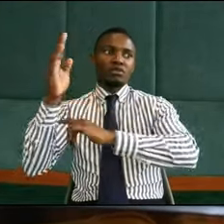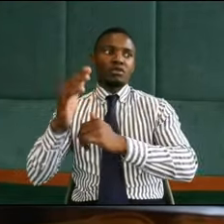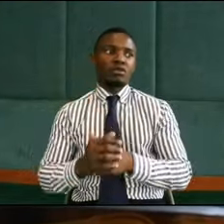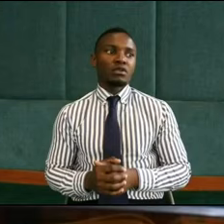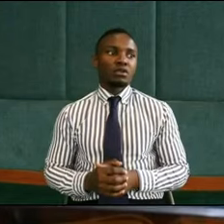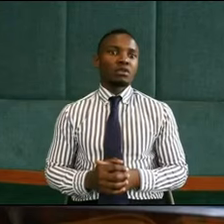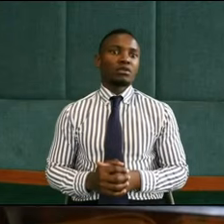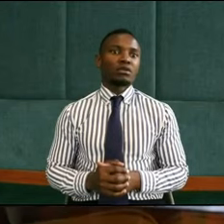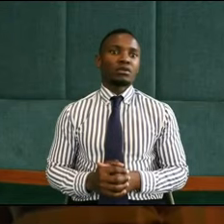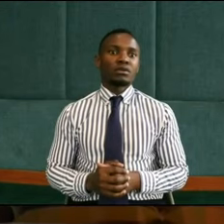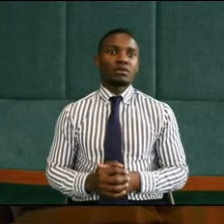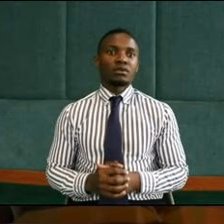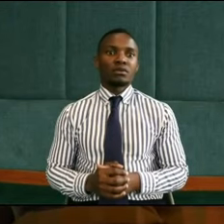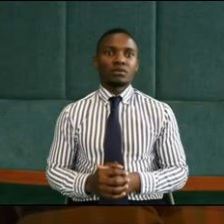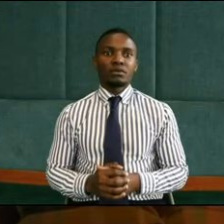It is our duty.